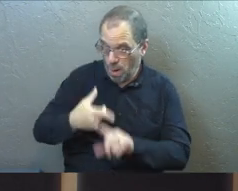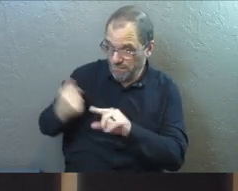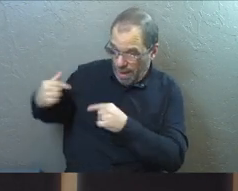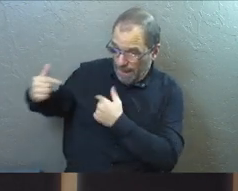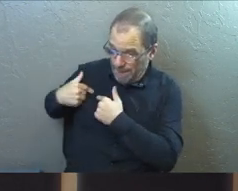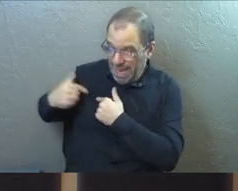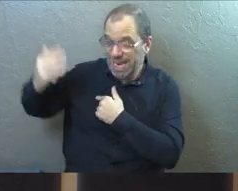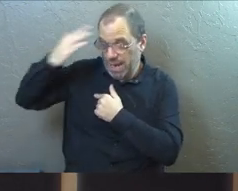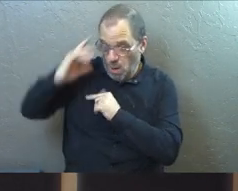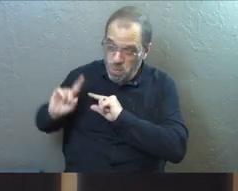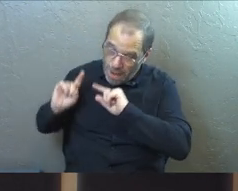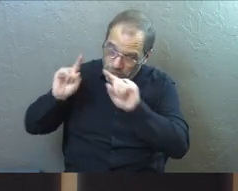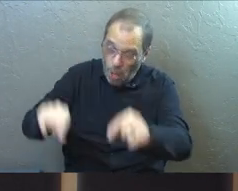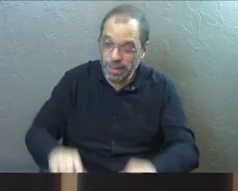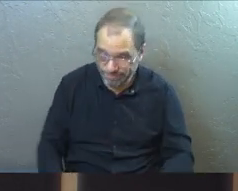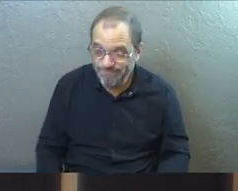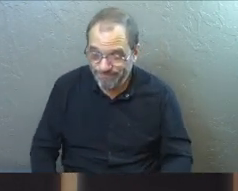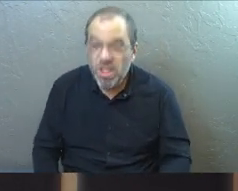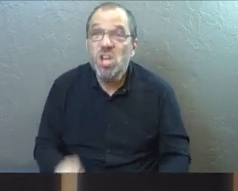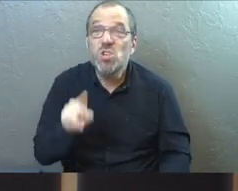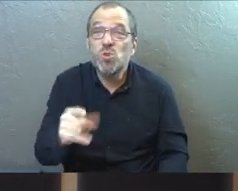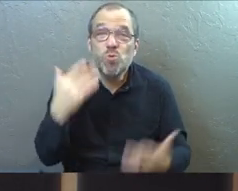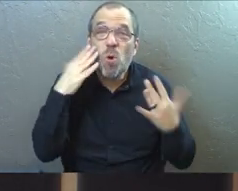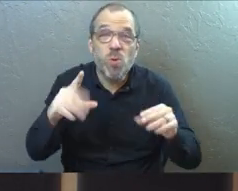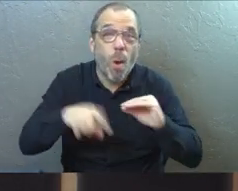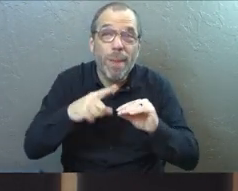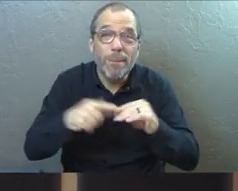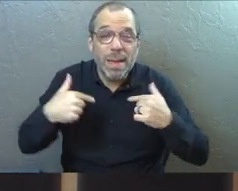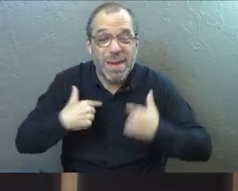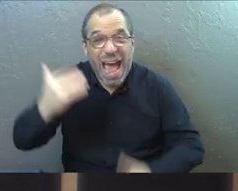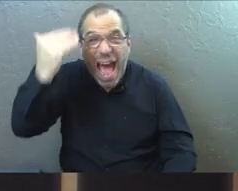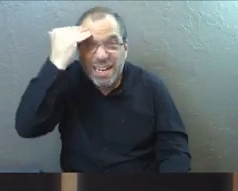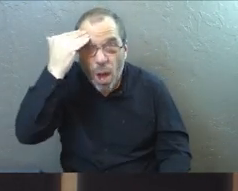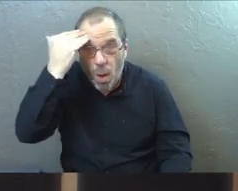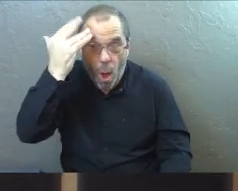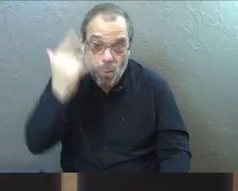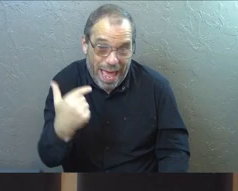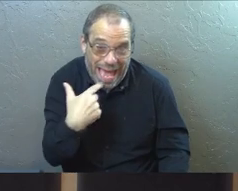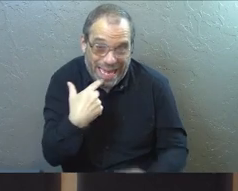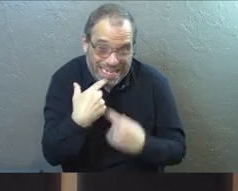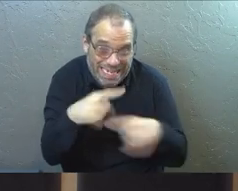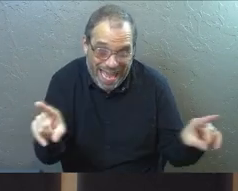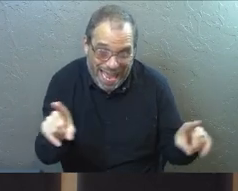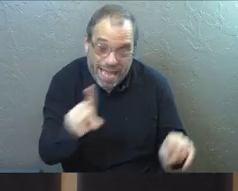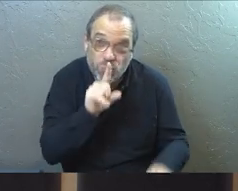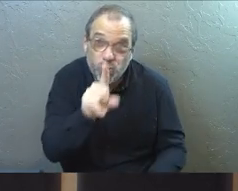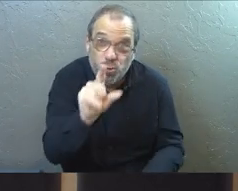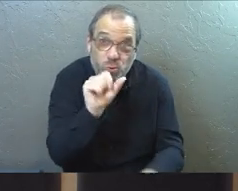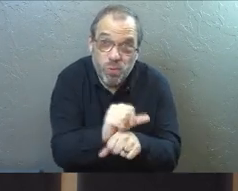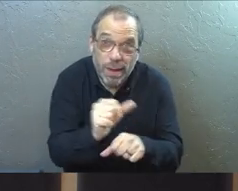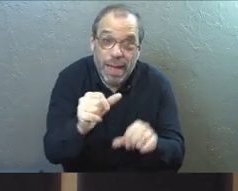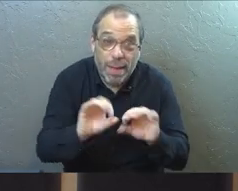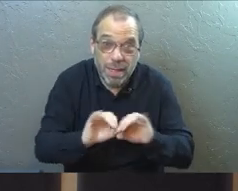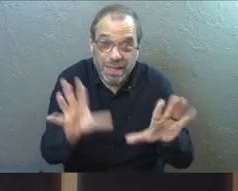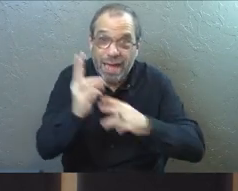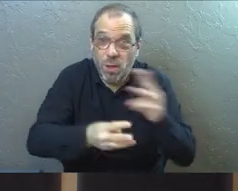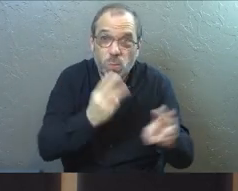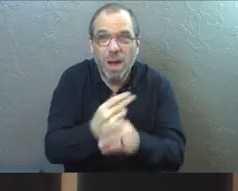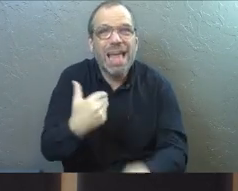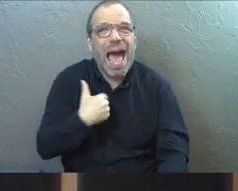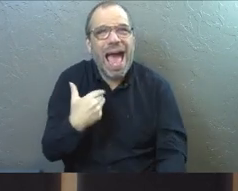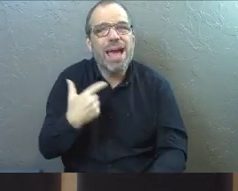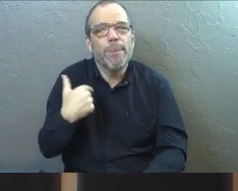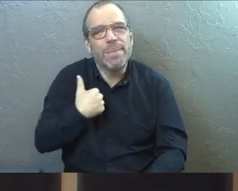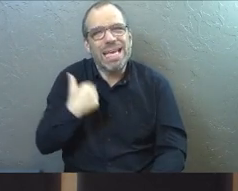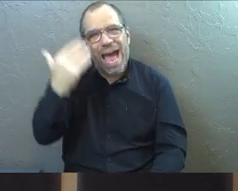came from and I know where I'm going. He says, you don't know this about me, but I know this. And the reason that I can say it, and it's true that I'm the light of the world, is I know where I